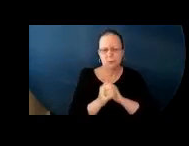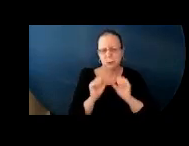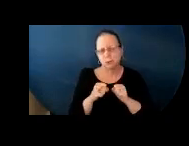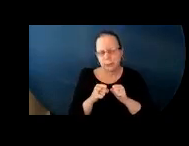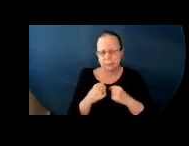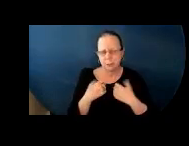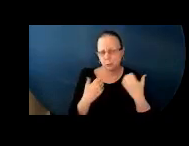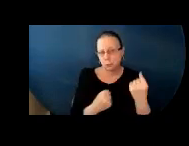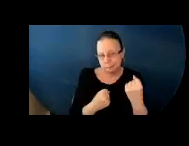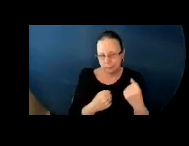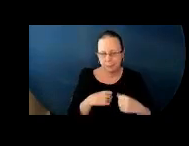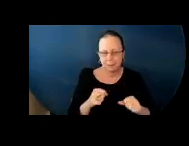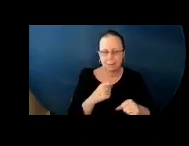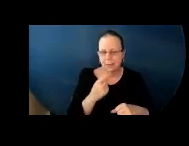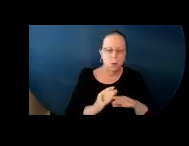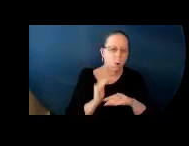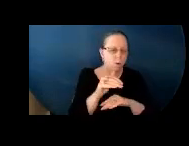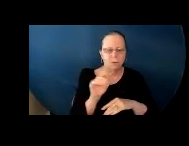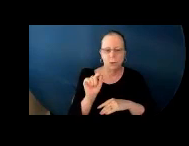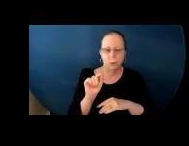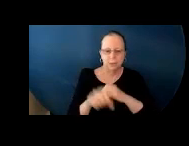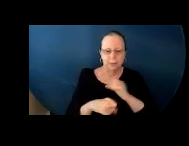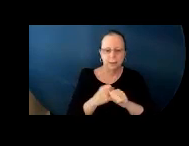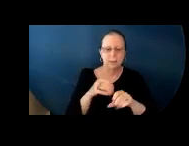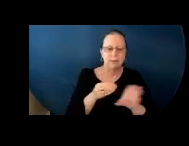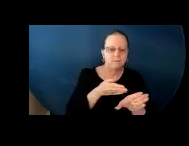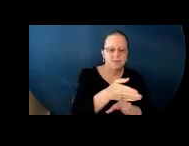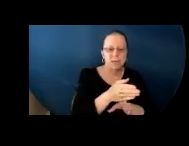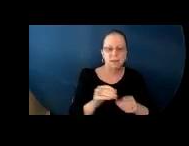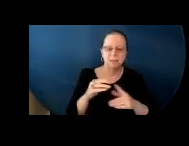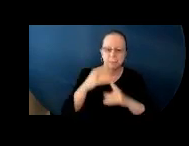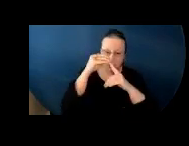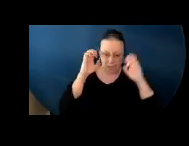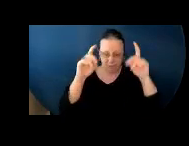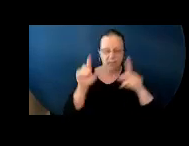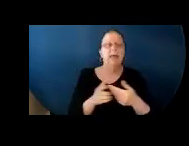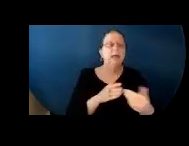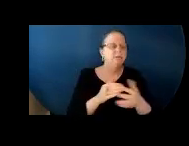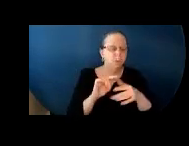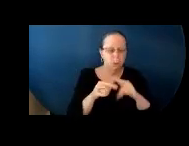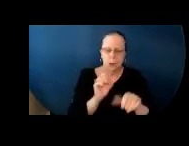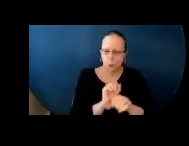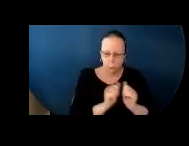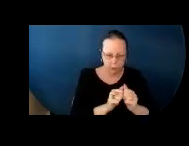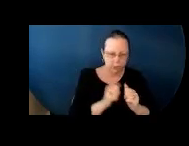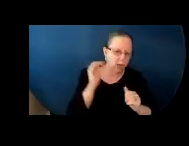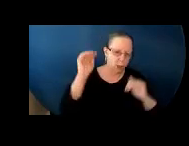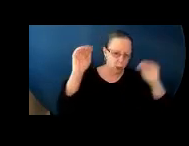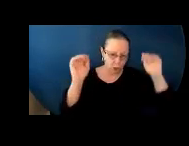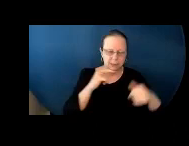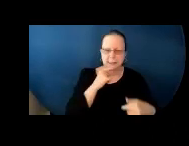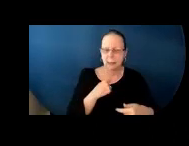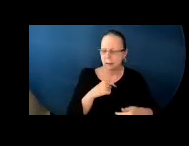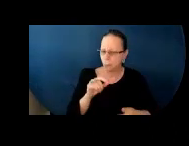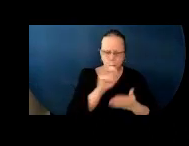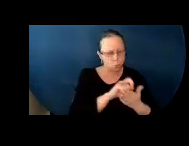years in the field of special education, even when I work with adults and tell them to write down 5 things they're good at,